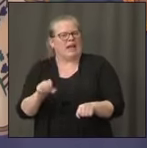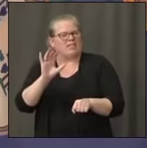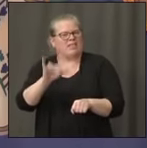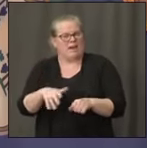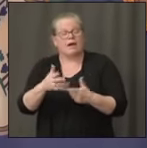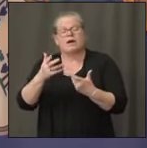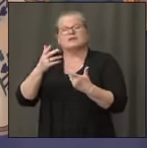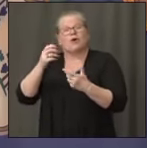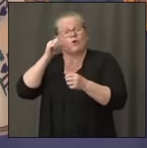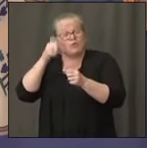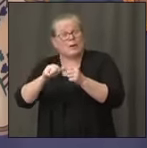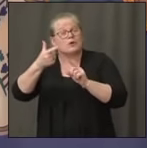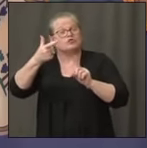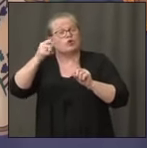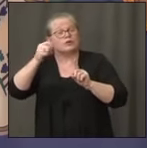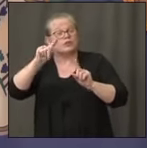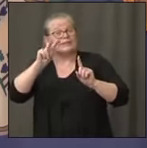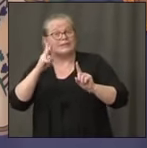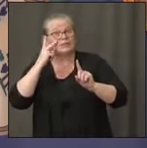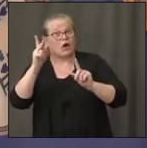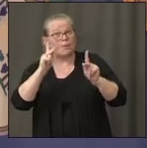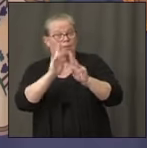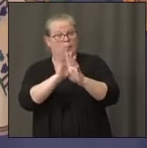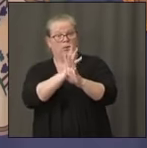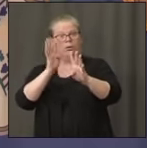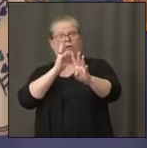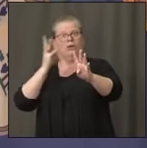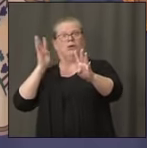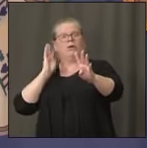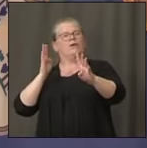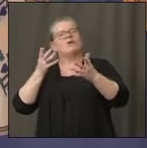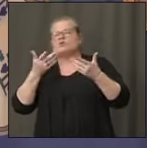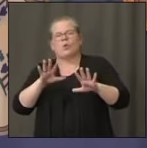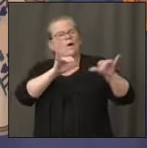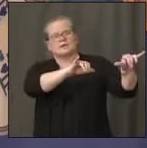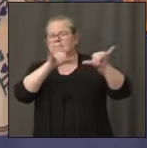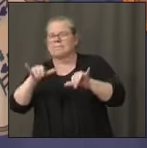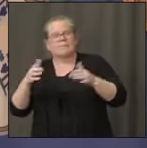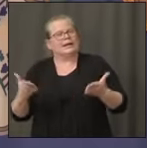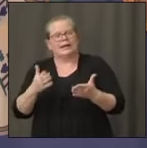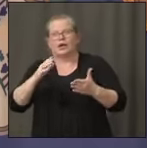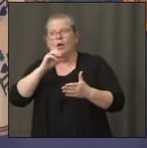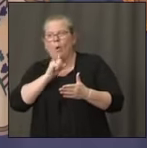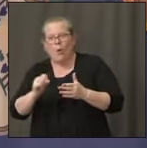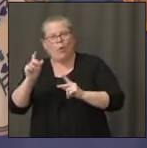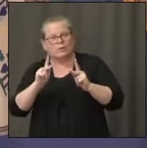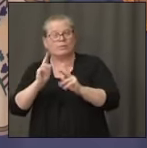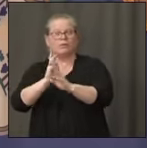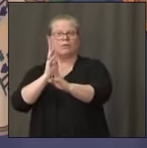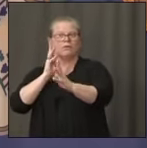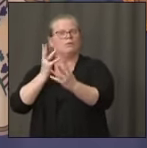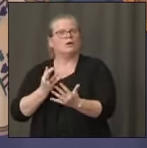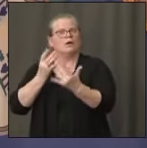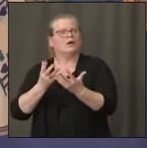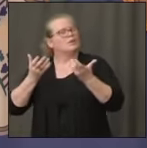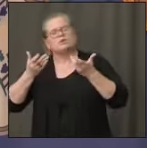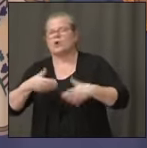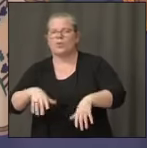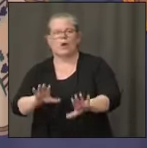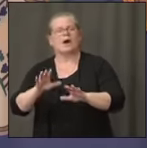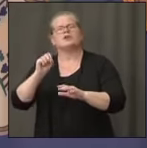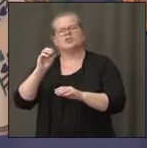that's what Paul is focused on with the legislative leadership. I think that should be the focus of a very short special session. We'll have